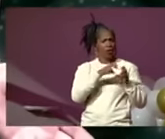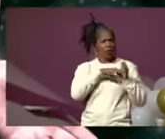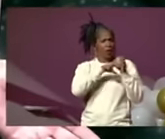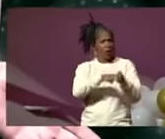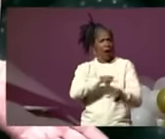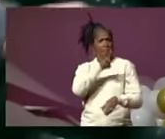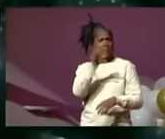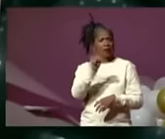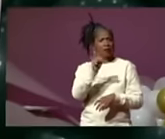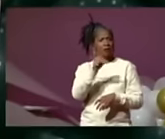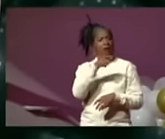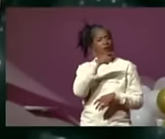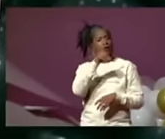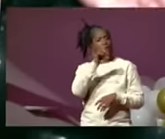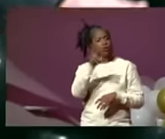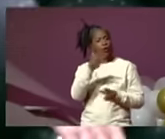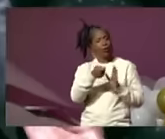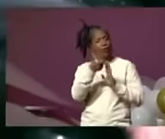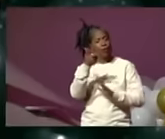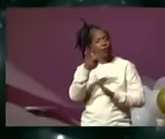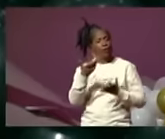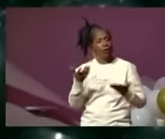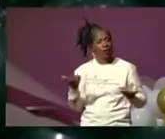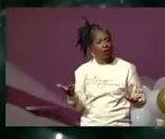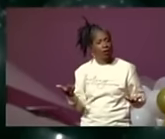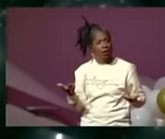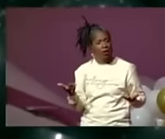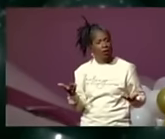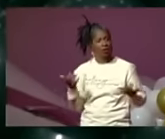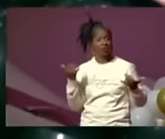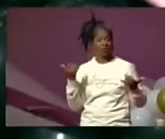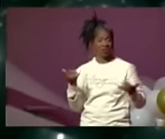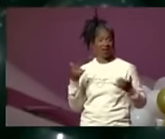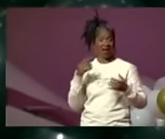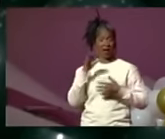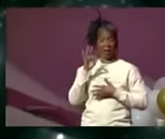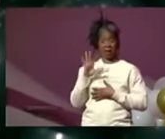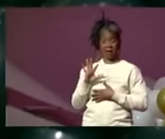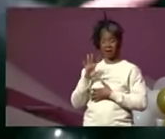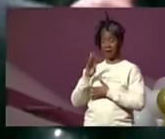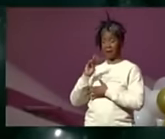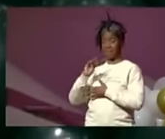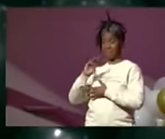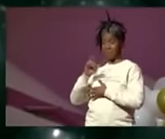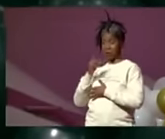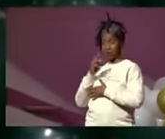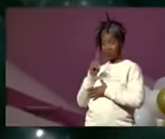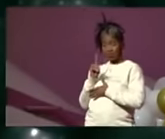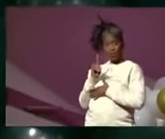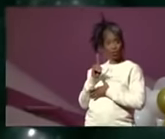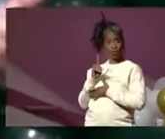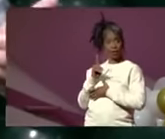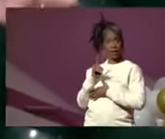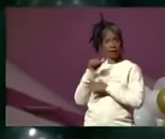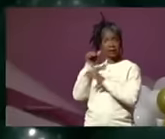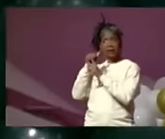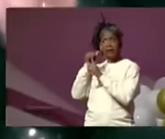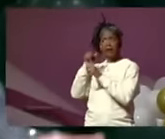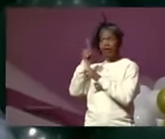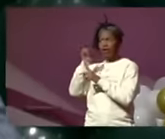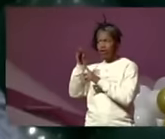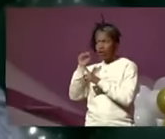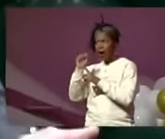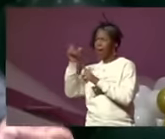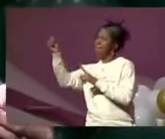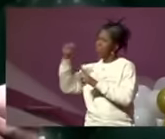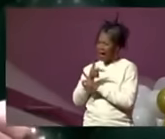And so Pastor Magruder is leading the fight to get the DART to bring the bus stop